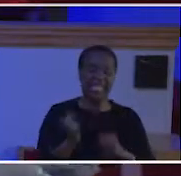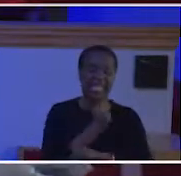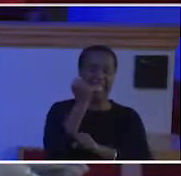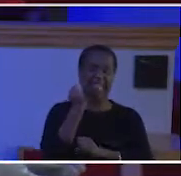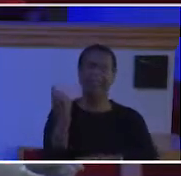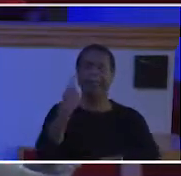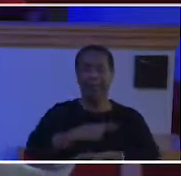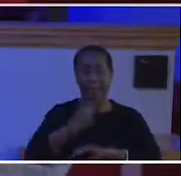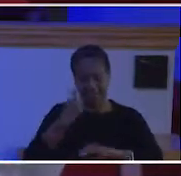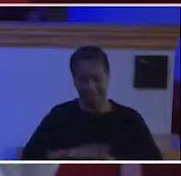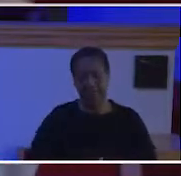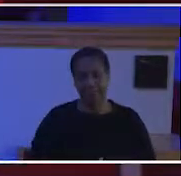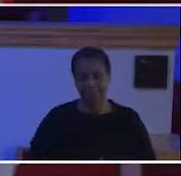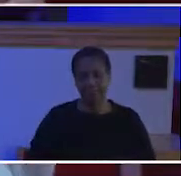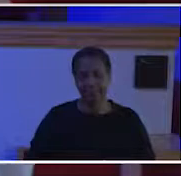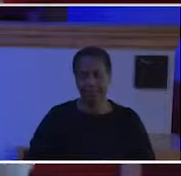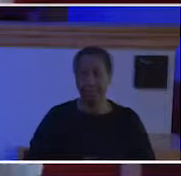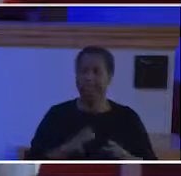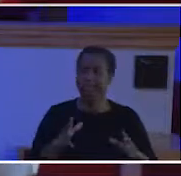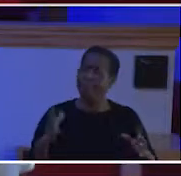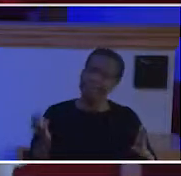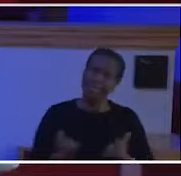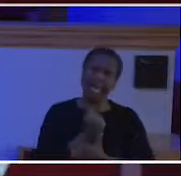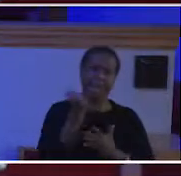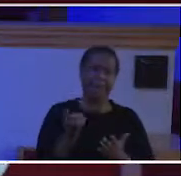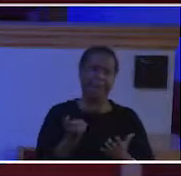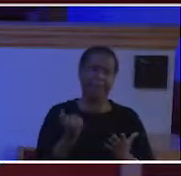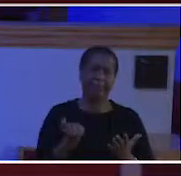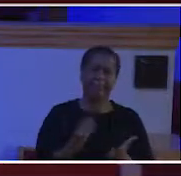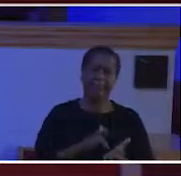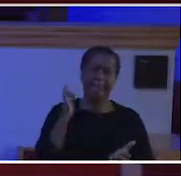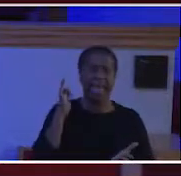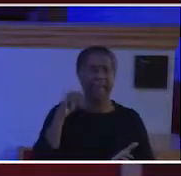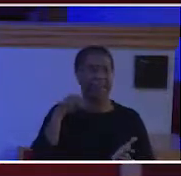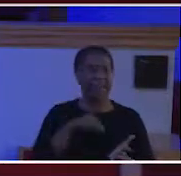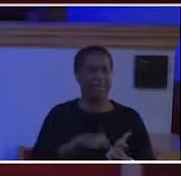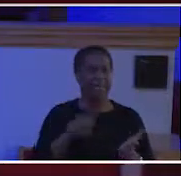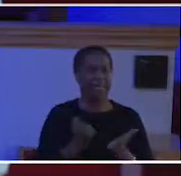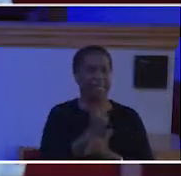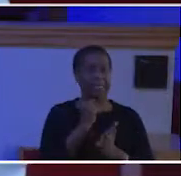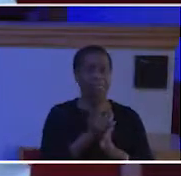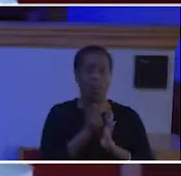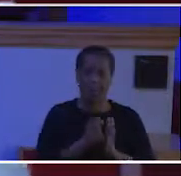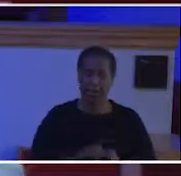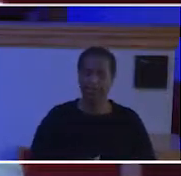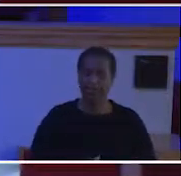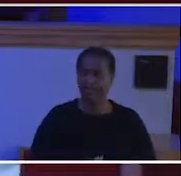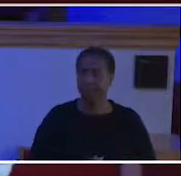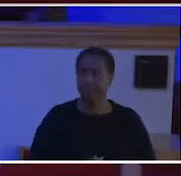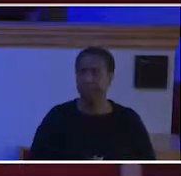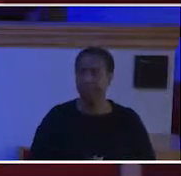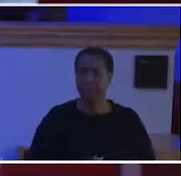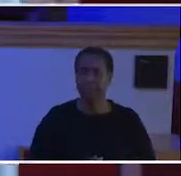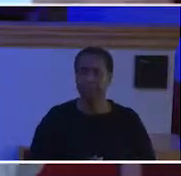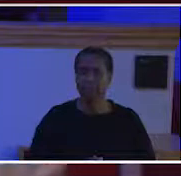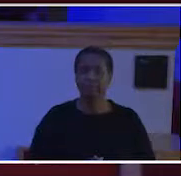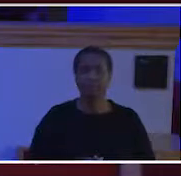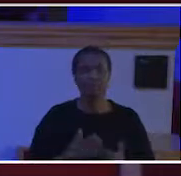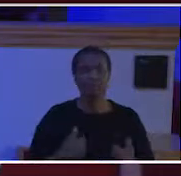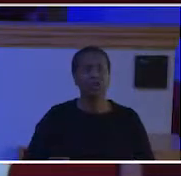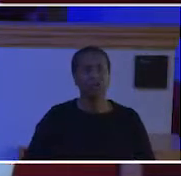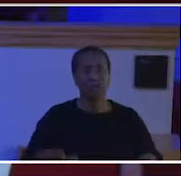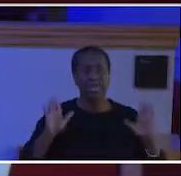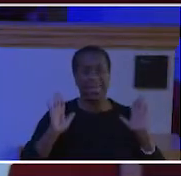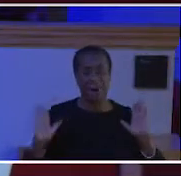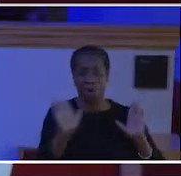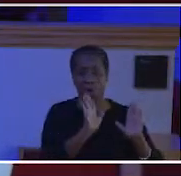day. Take advantage of this present moment to yield your